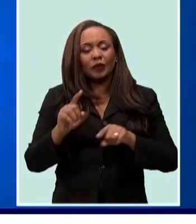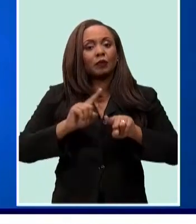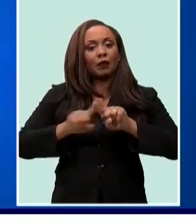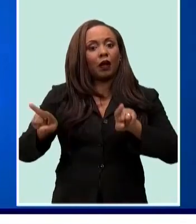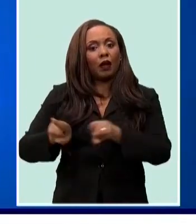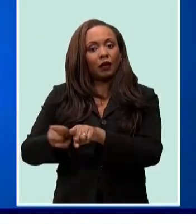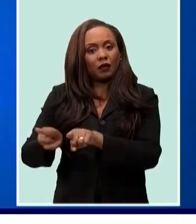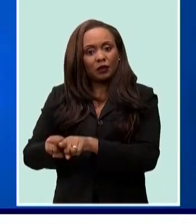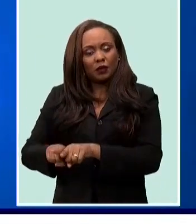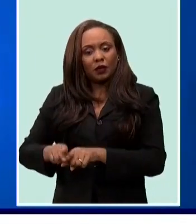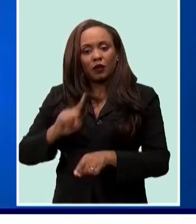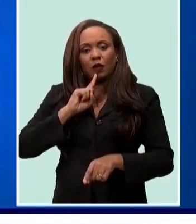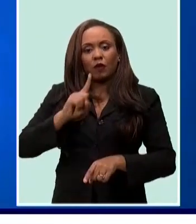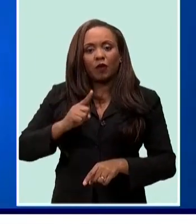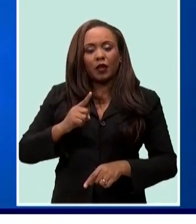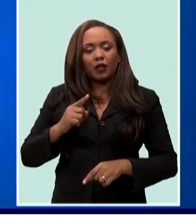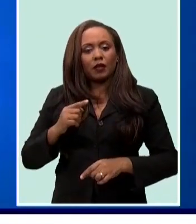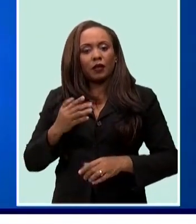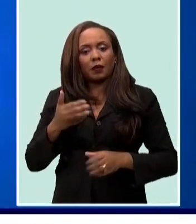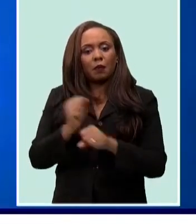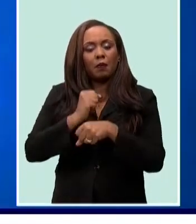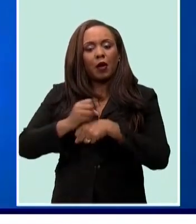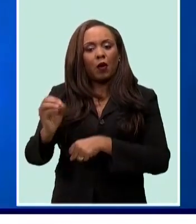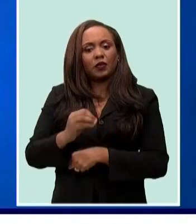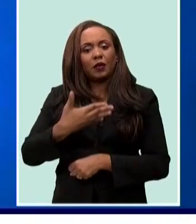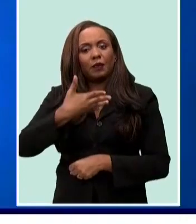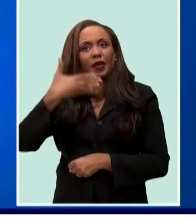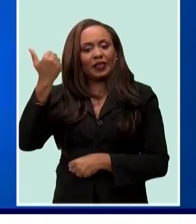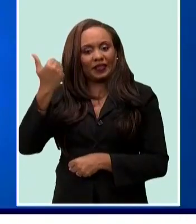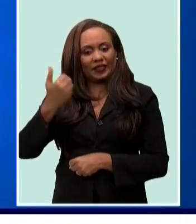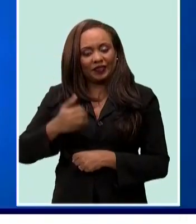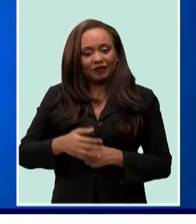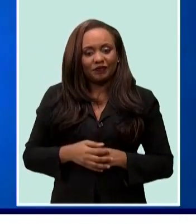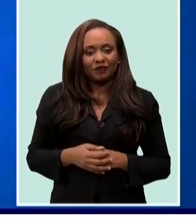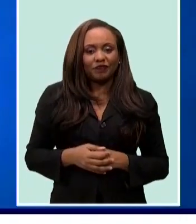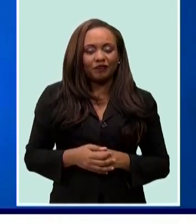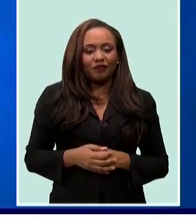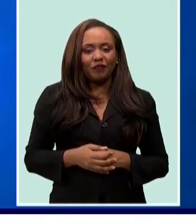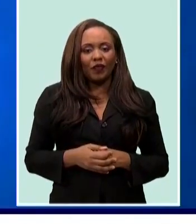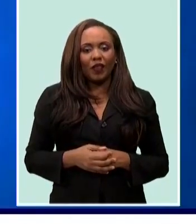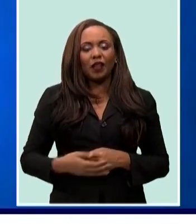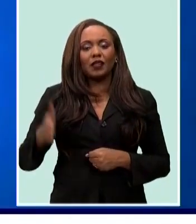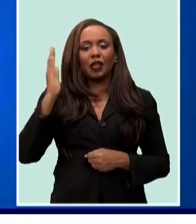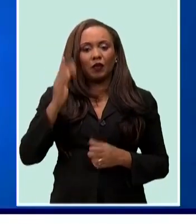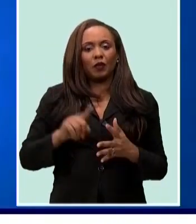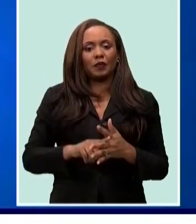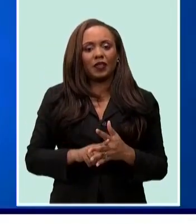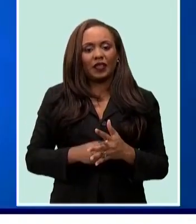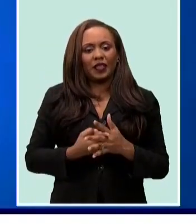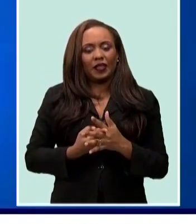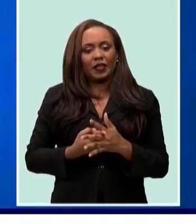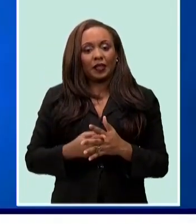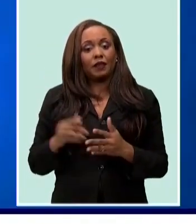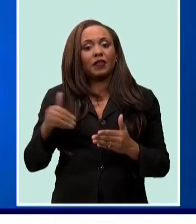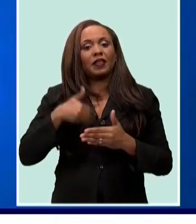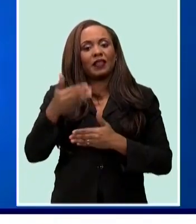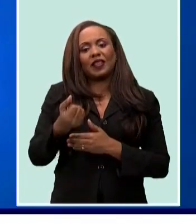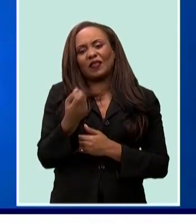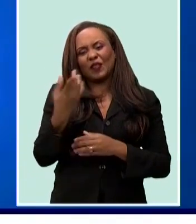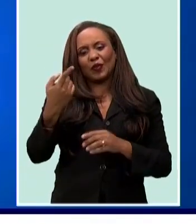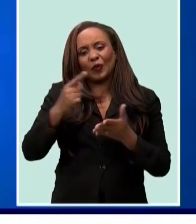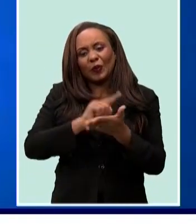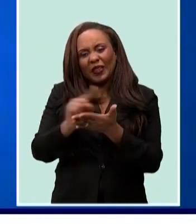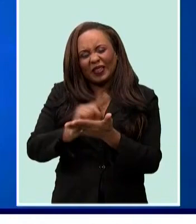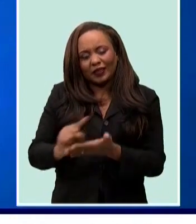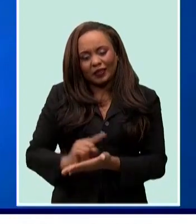build and beautify Oistins. The three-phase project for Oistins is expected to begin in the coming weeks. Shane